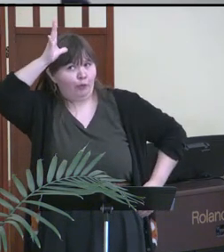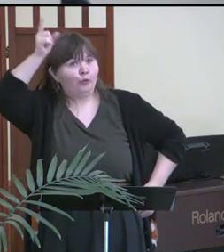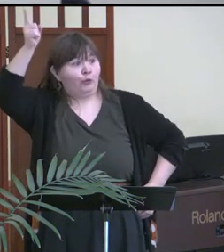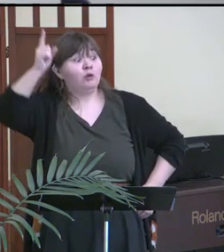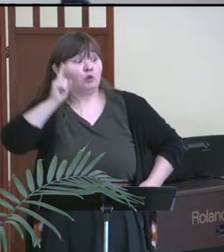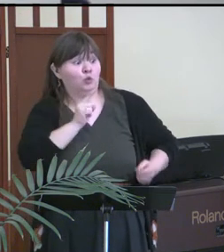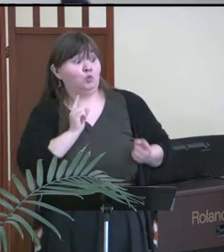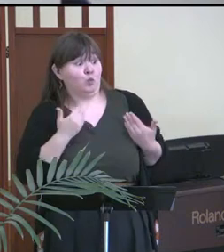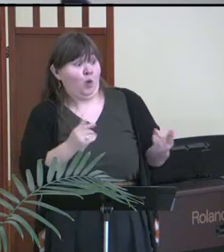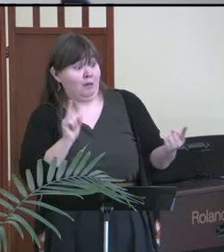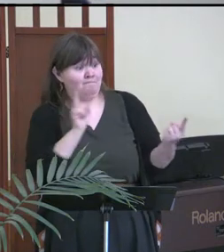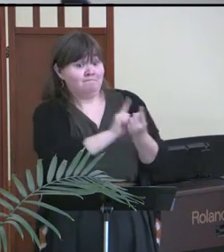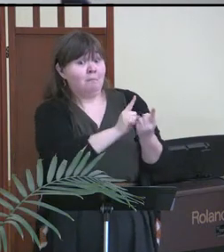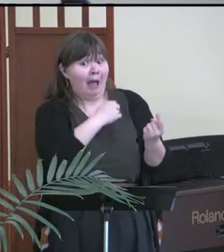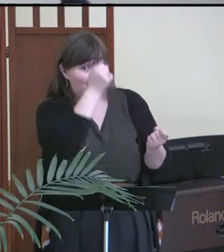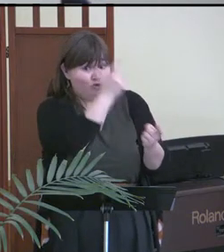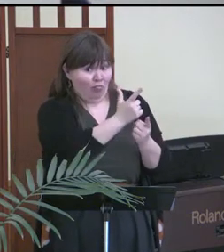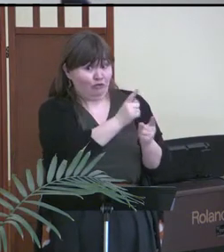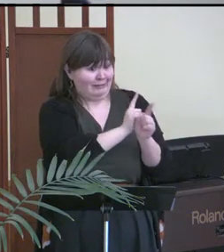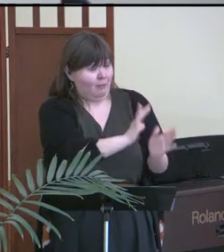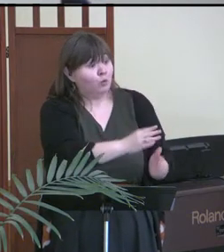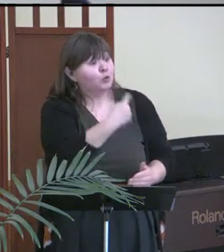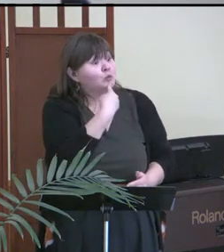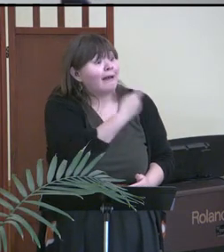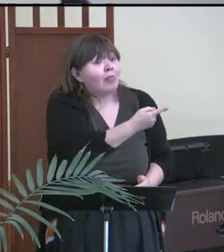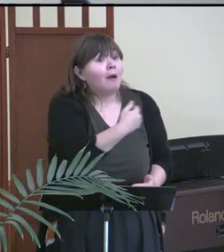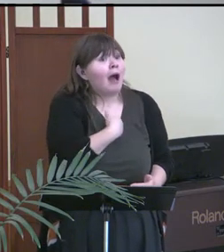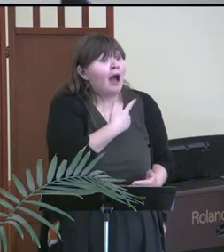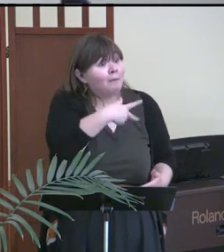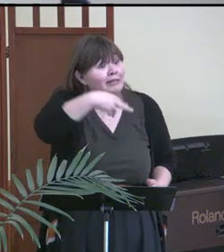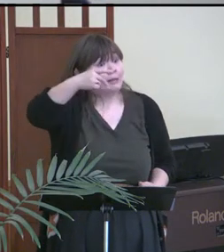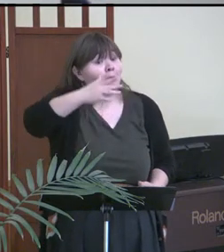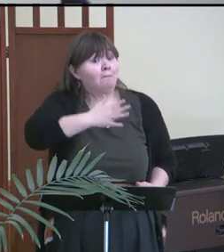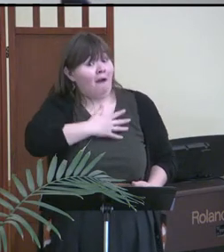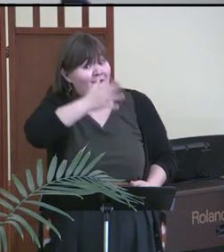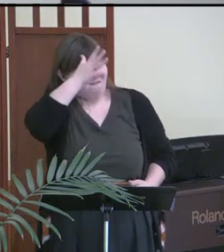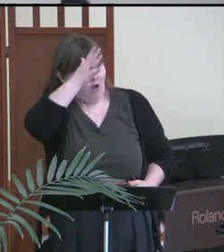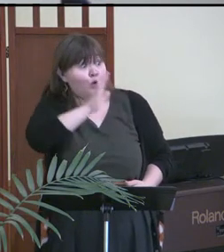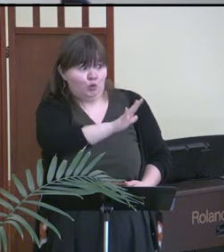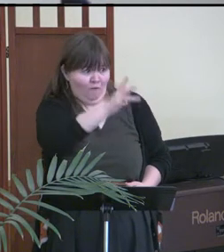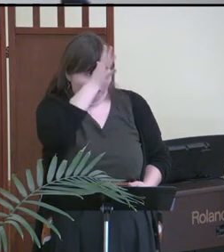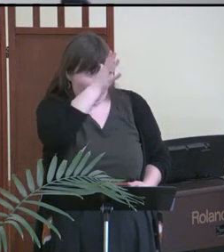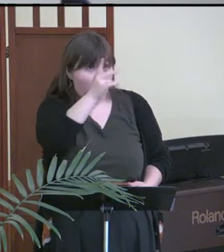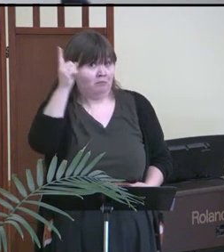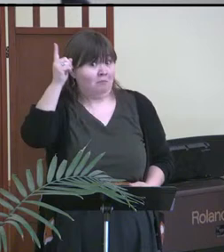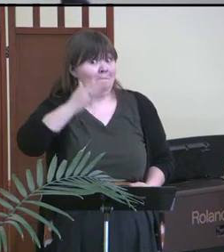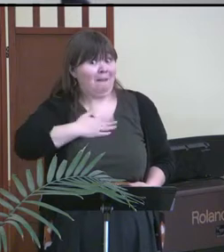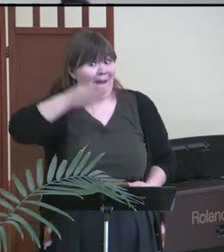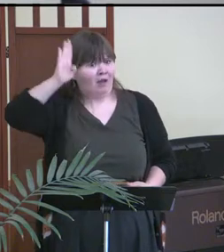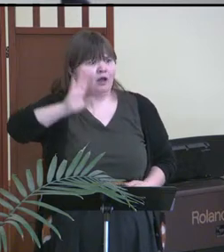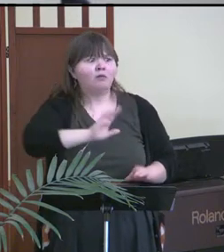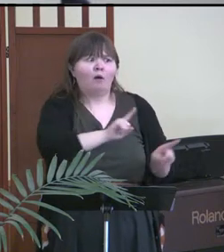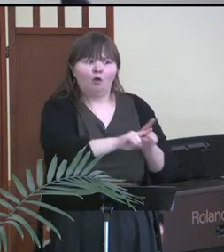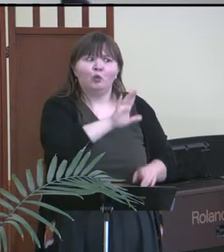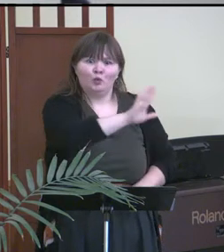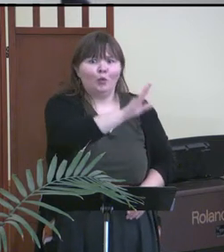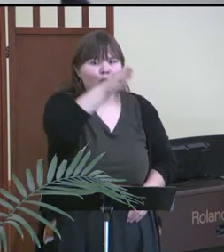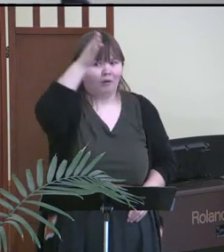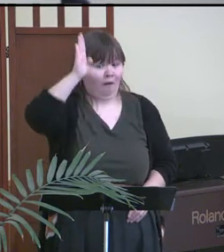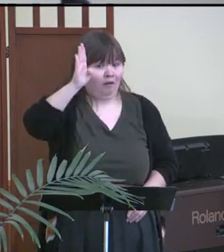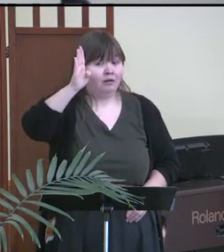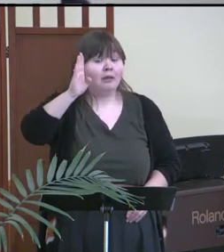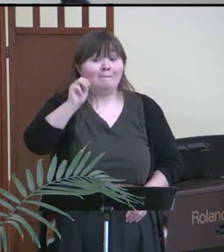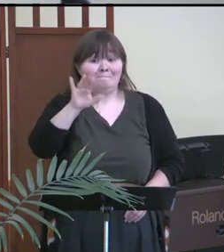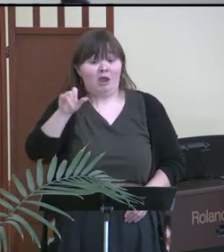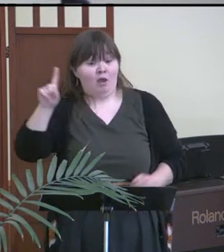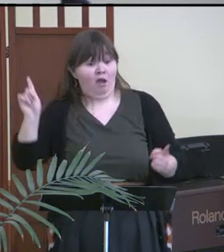to them, I am ascending to my Father and your Father, to my God and your God. Mary Magdalene went and